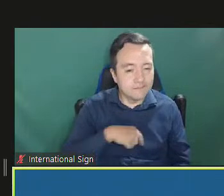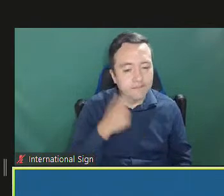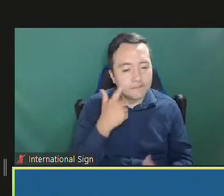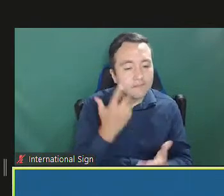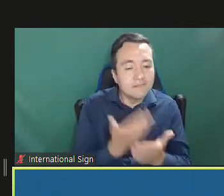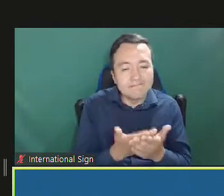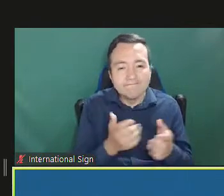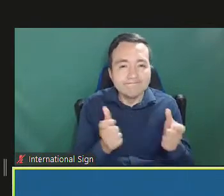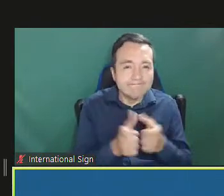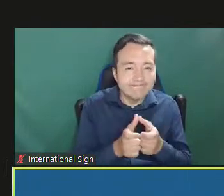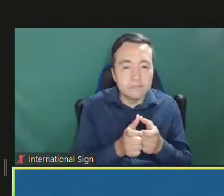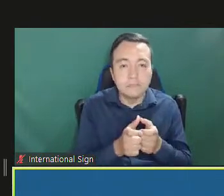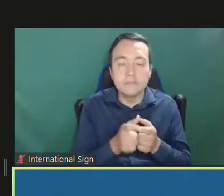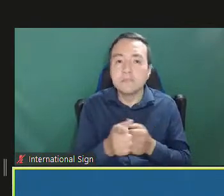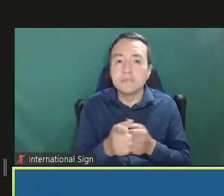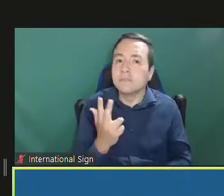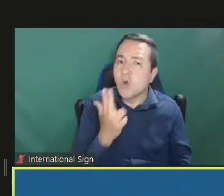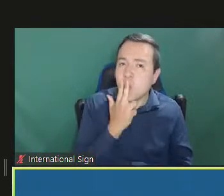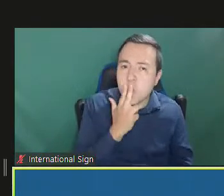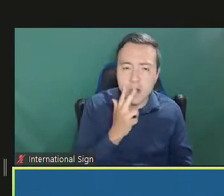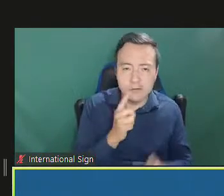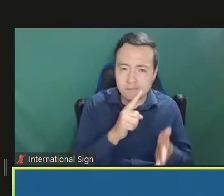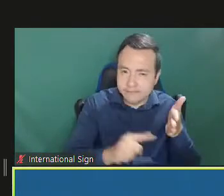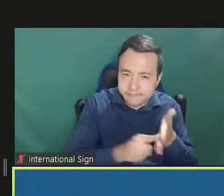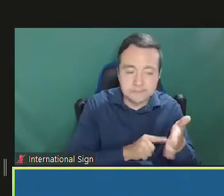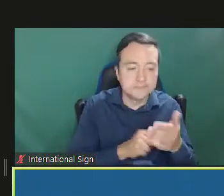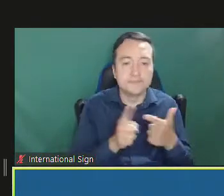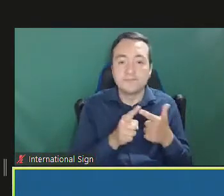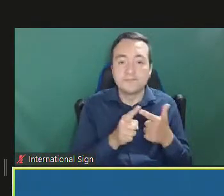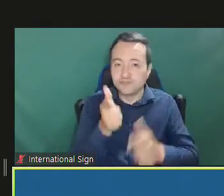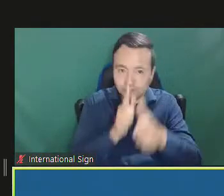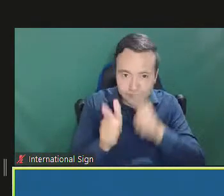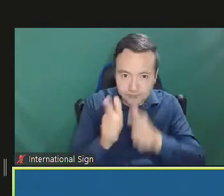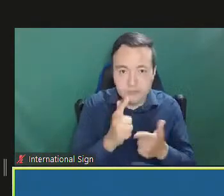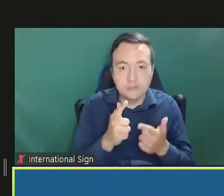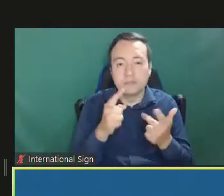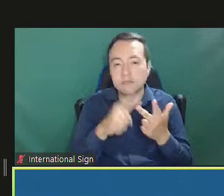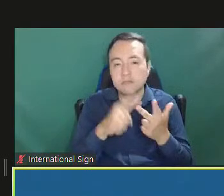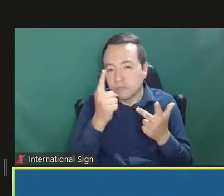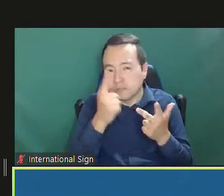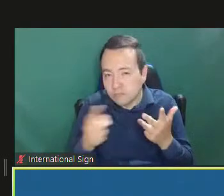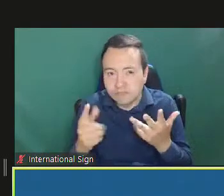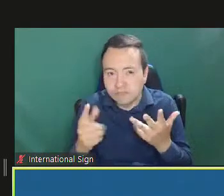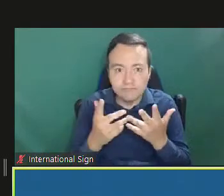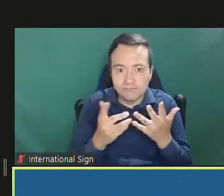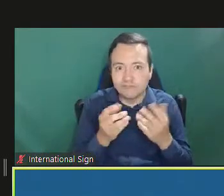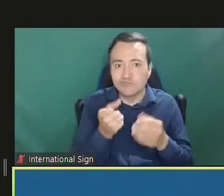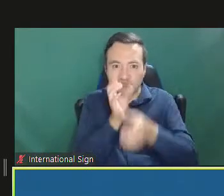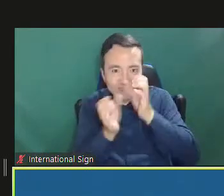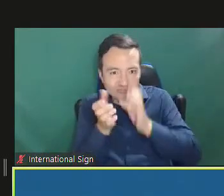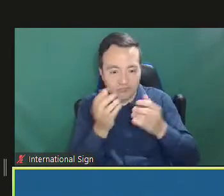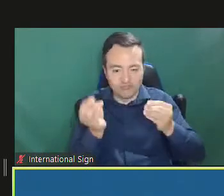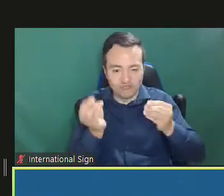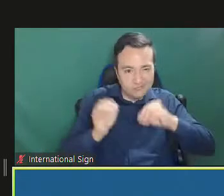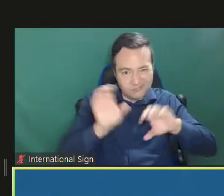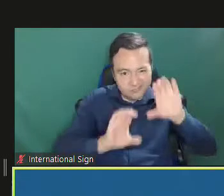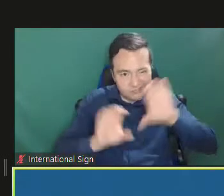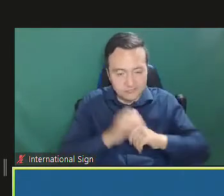restrictions on tobacco, alcohol, and ultra-processed food products and beverages.